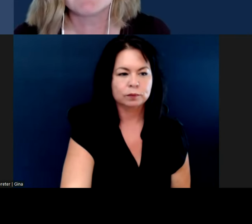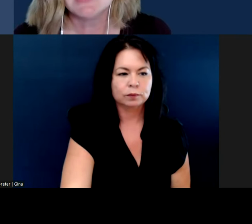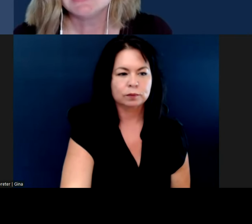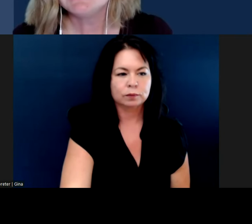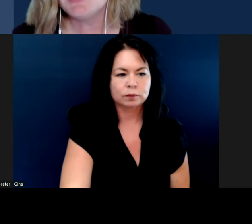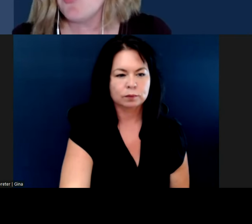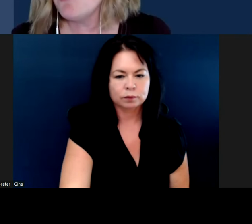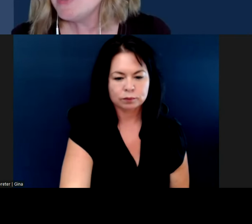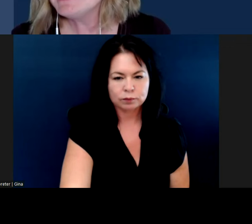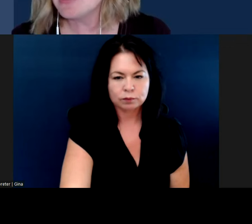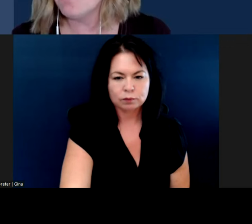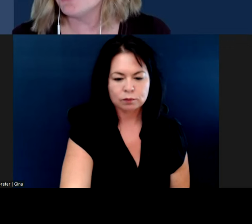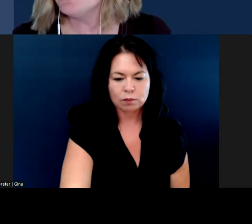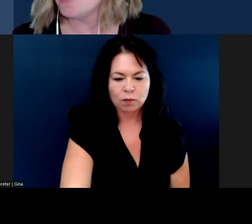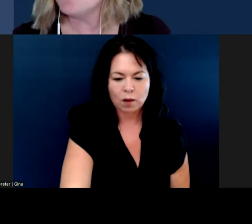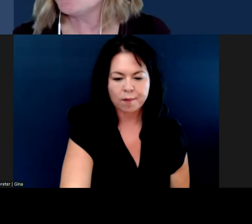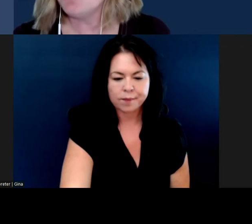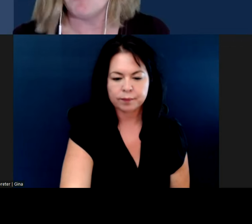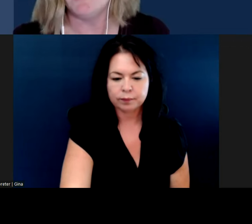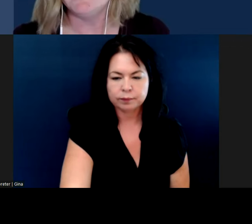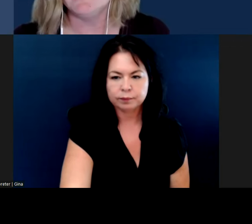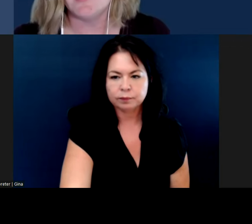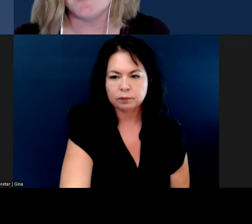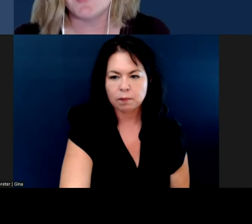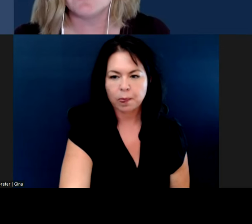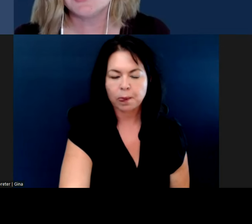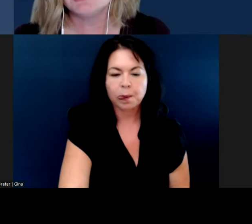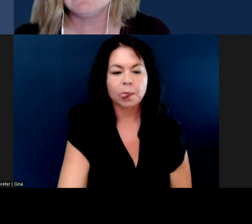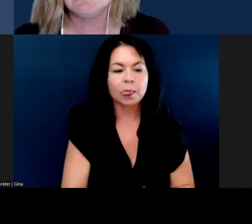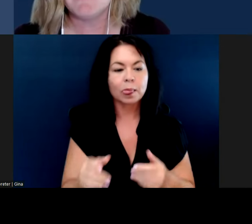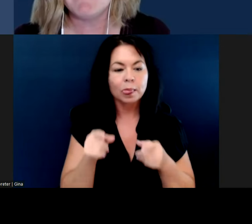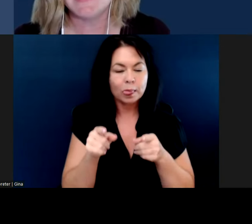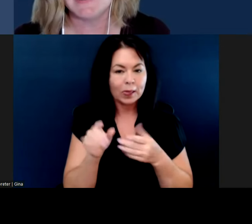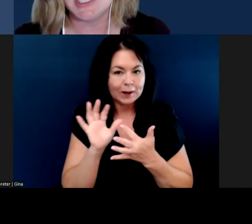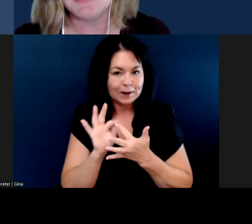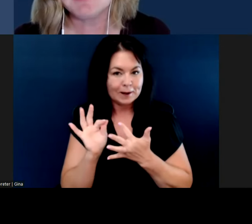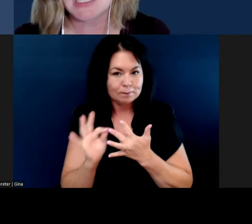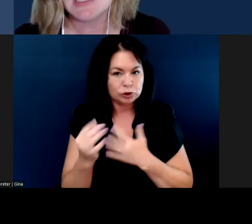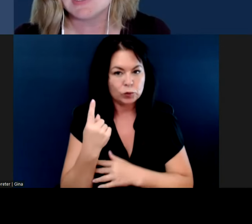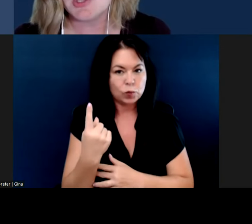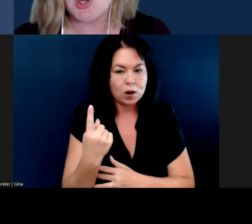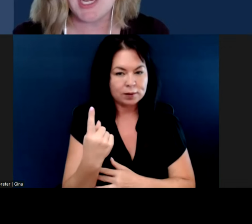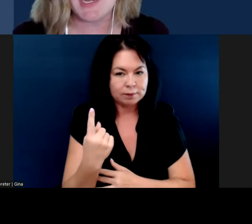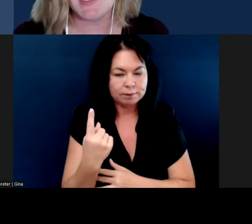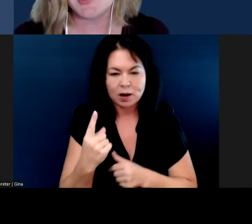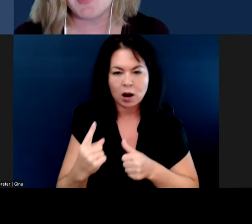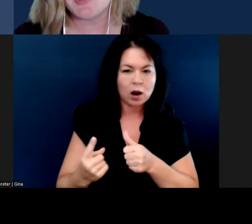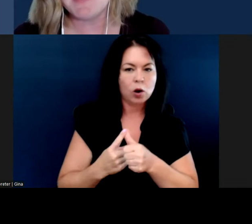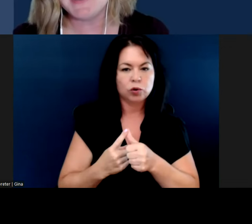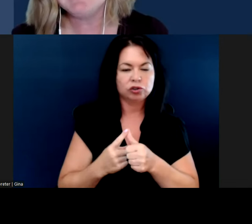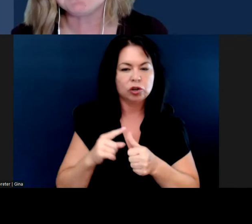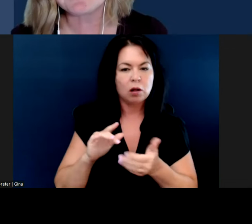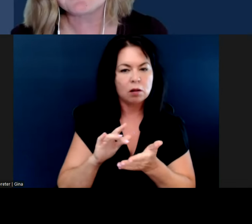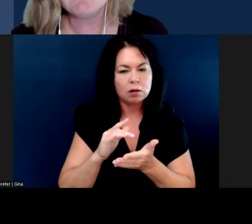Okay, so we just covered option 1, original Medicare. So your Part A and your